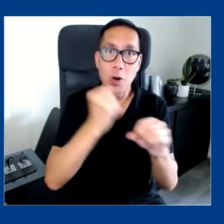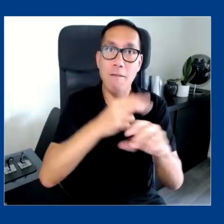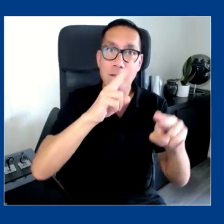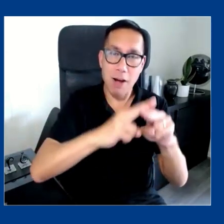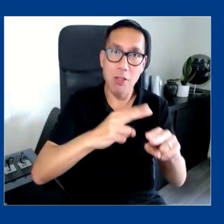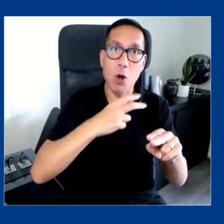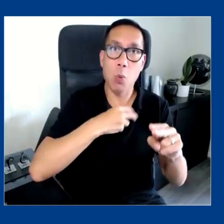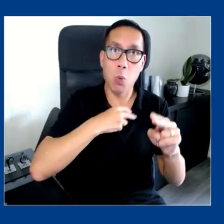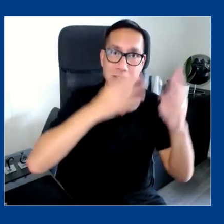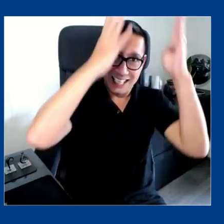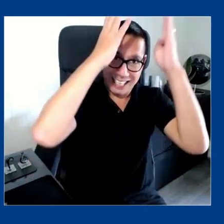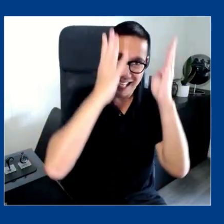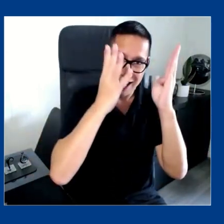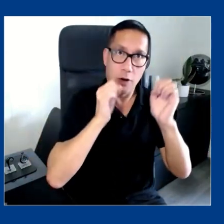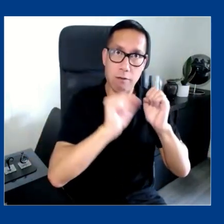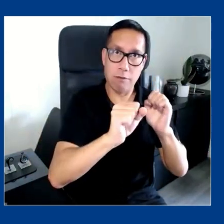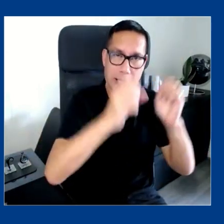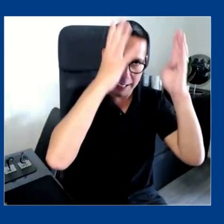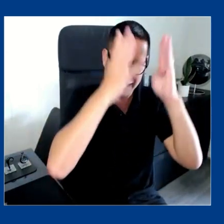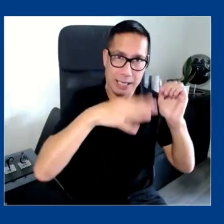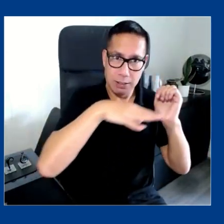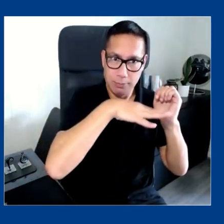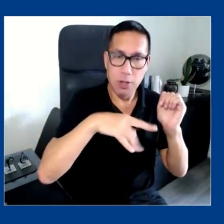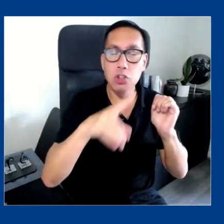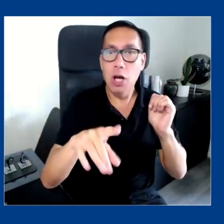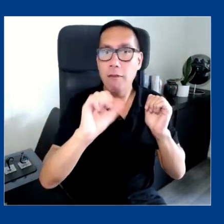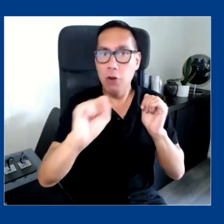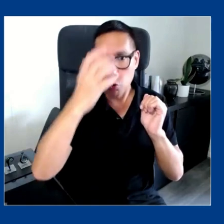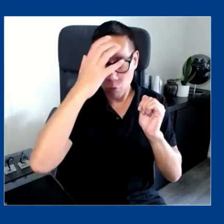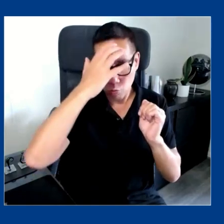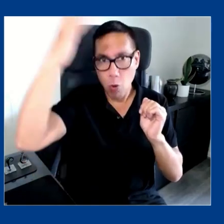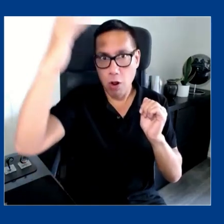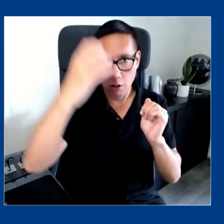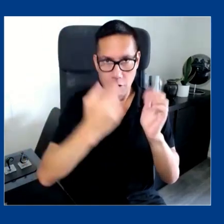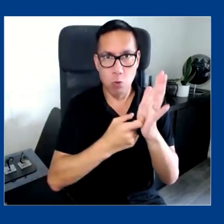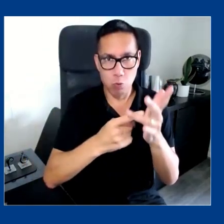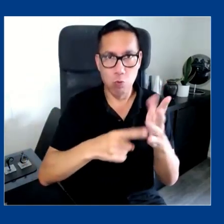So you have your own royalty. I heard one of the